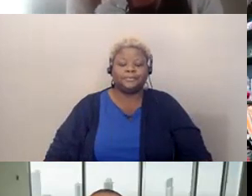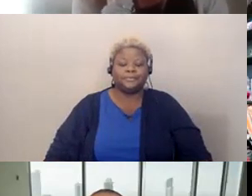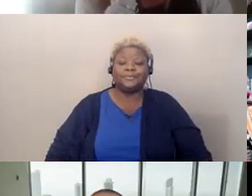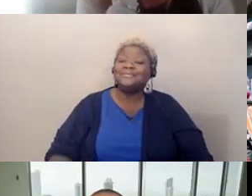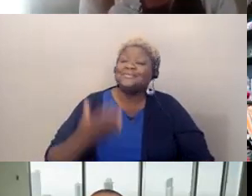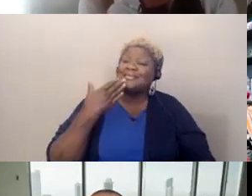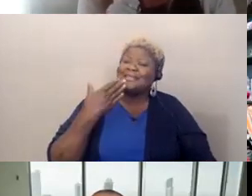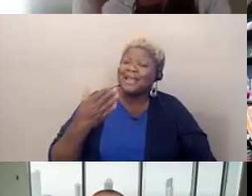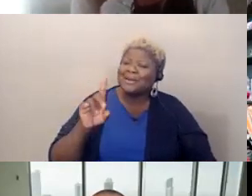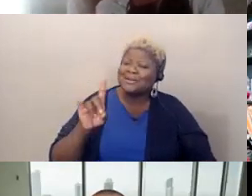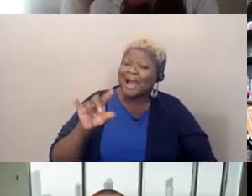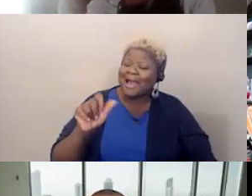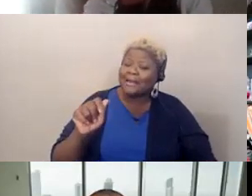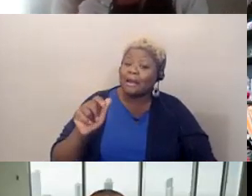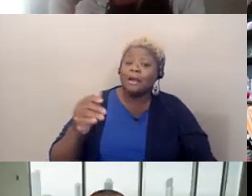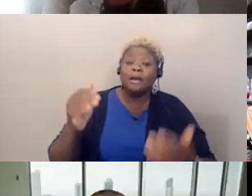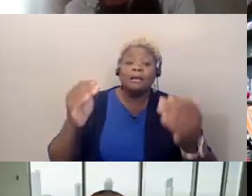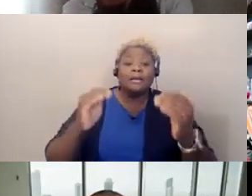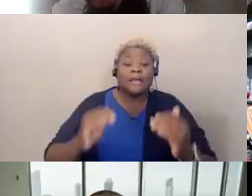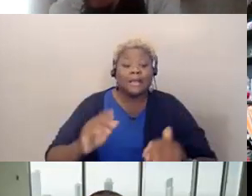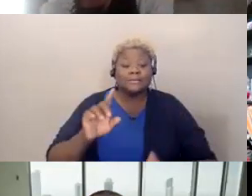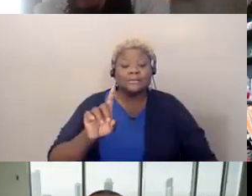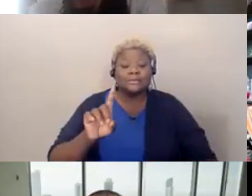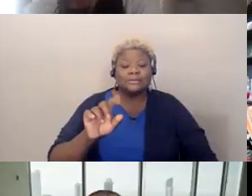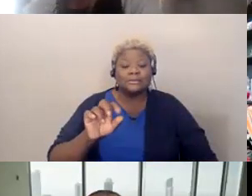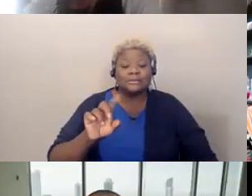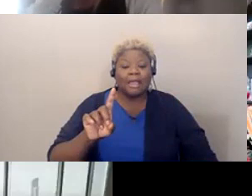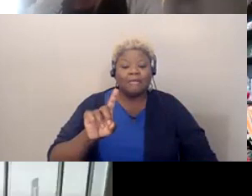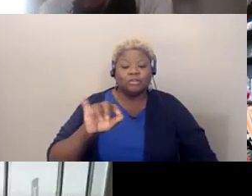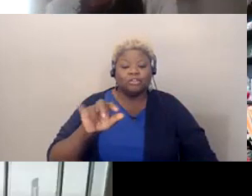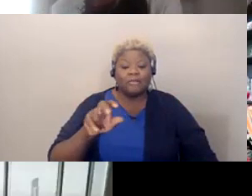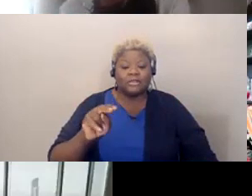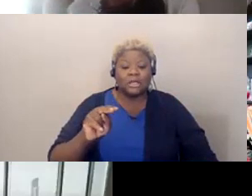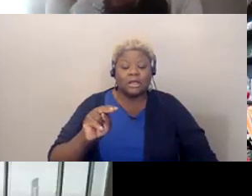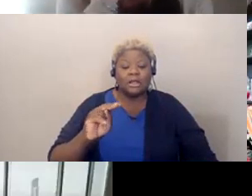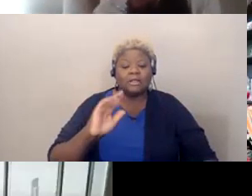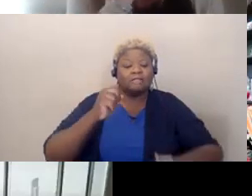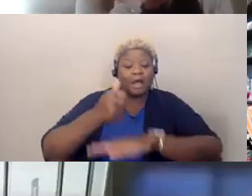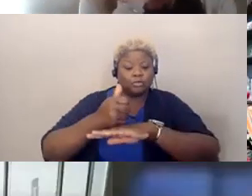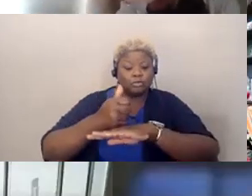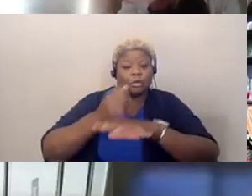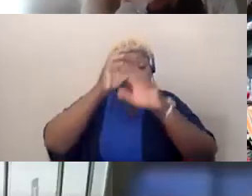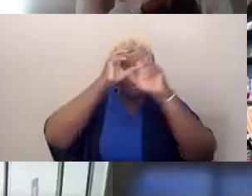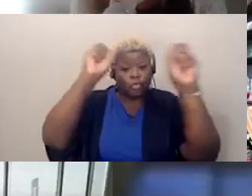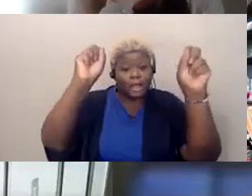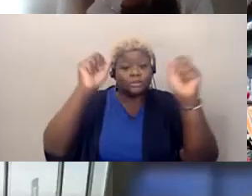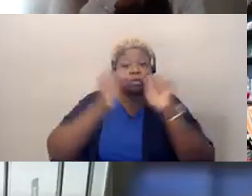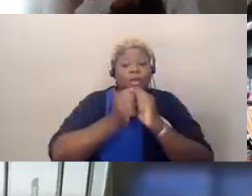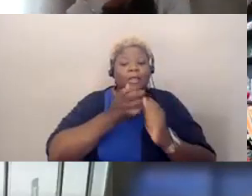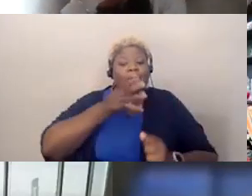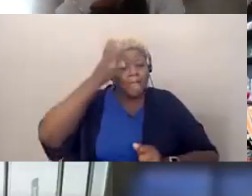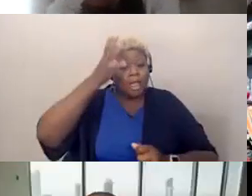Thank you, Diana. Next, we're going to hear from David Jefferson, the founder and president and civil rights advocate at Parent Support Arizona.